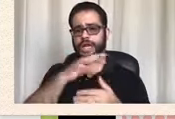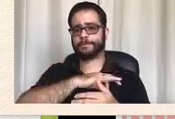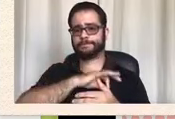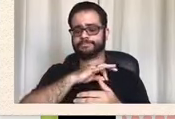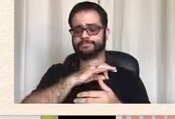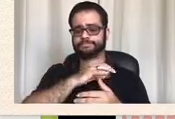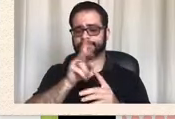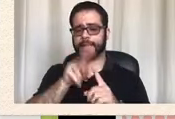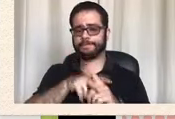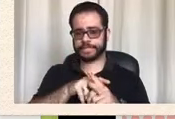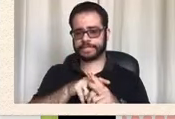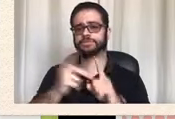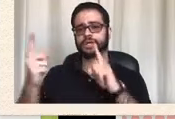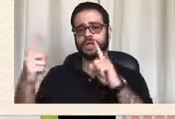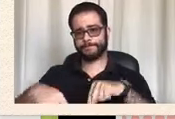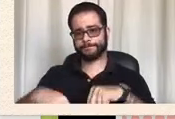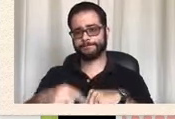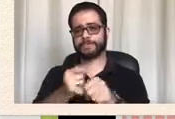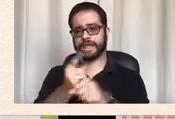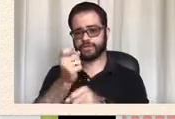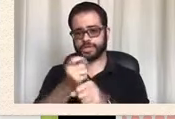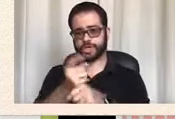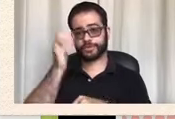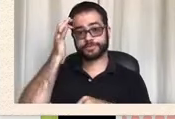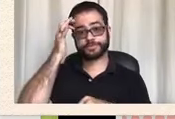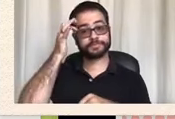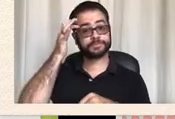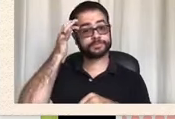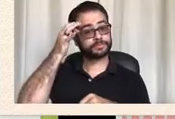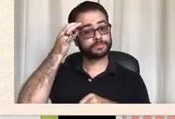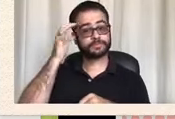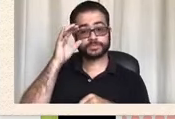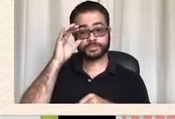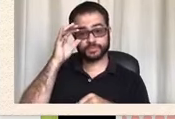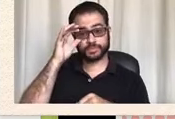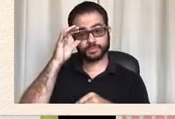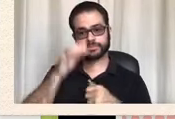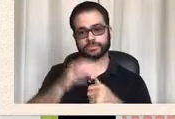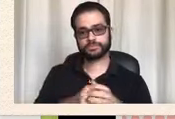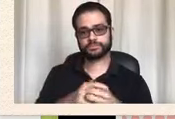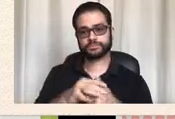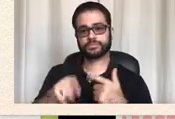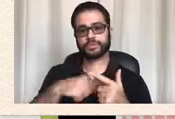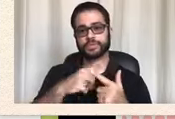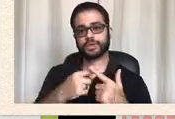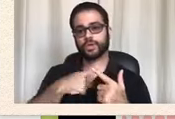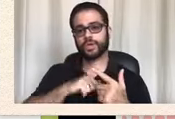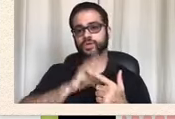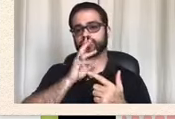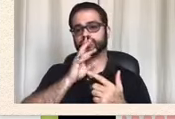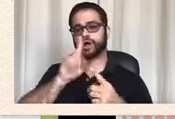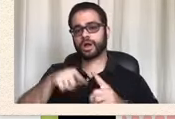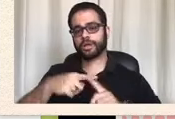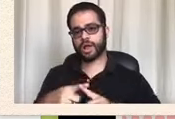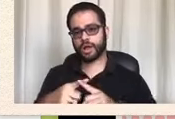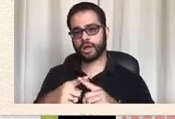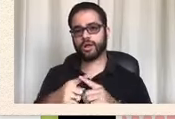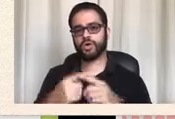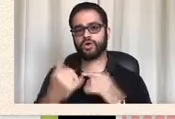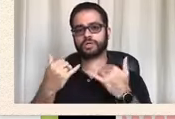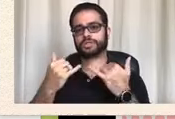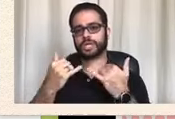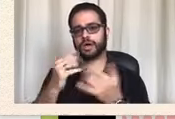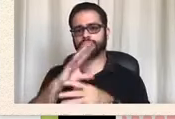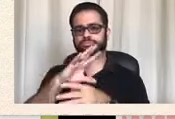And then we are going to talk about now getting involved in your community.